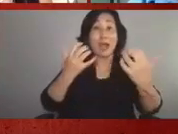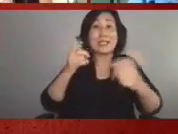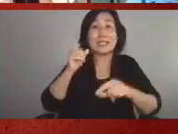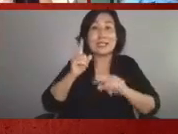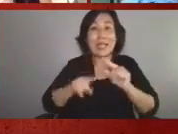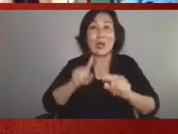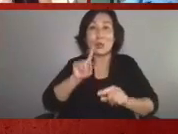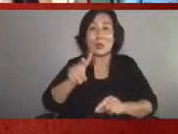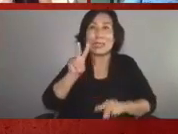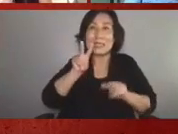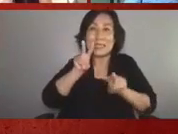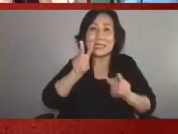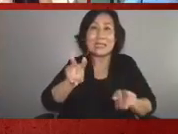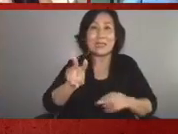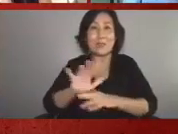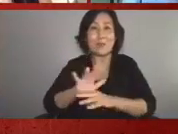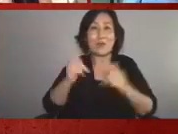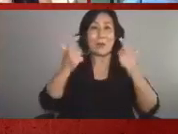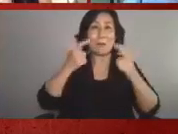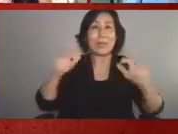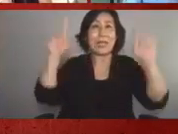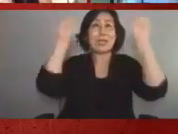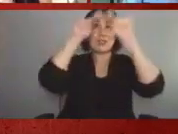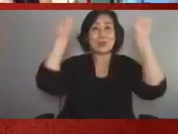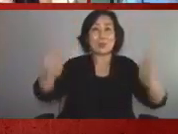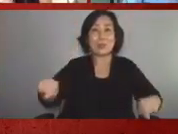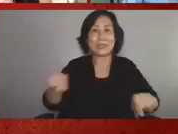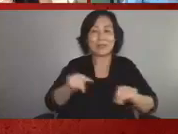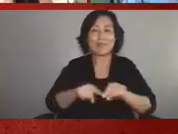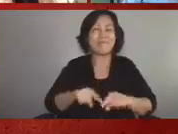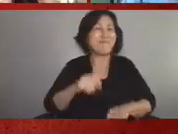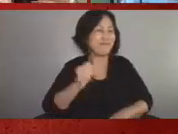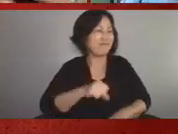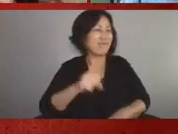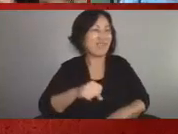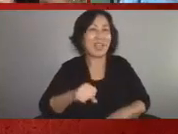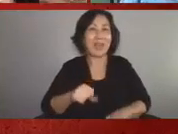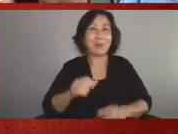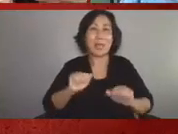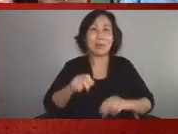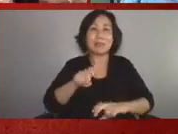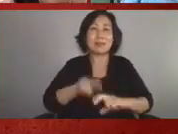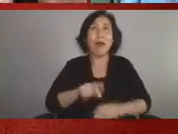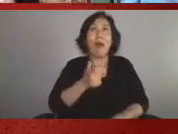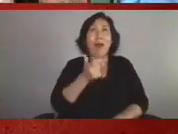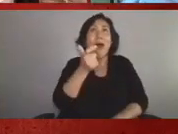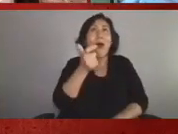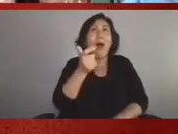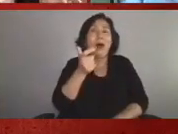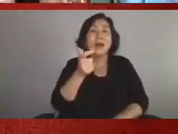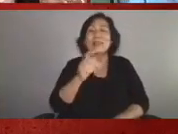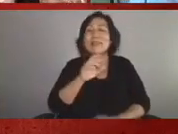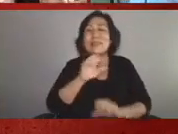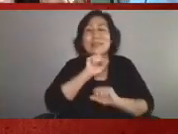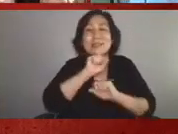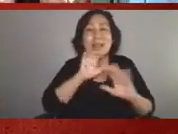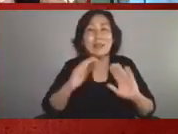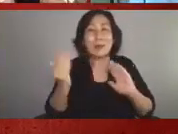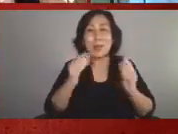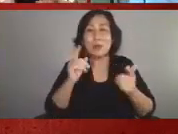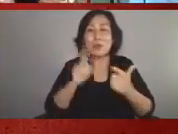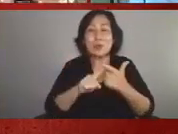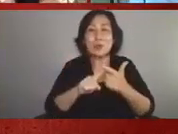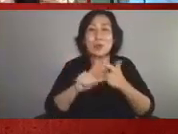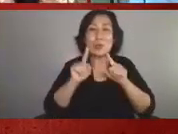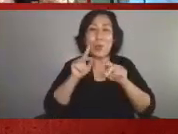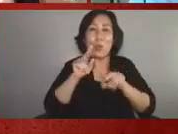visual feast on a big screen. True. And to experience it, there's nothing like experiencing it in